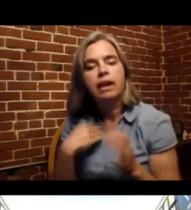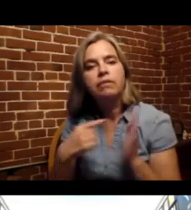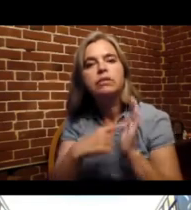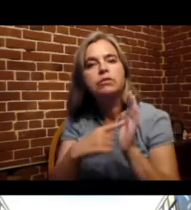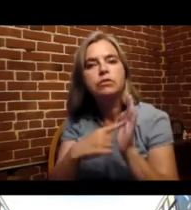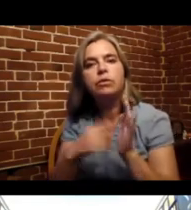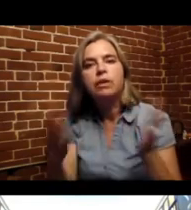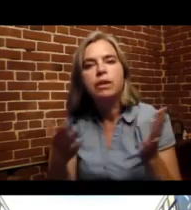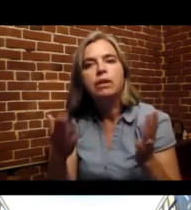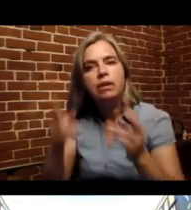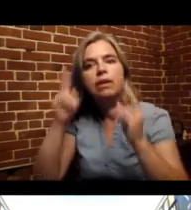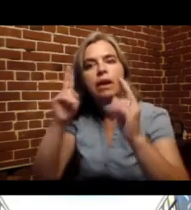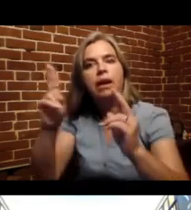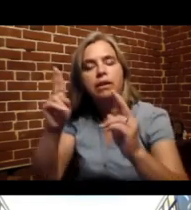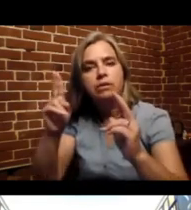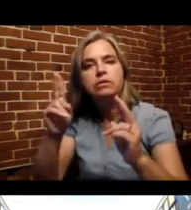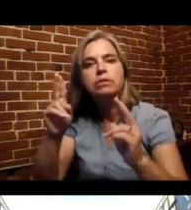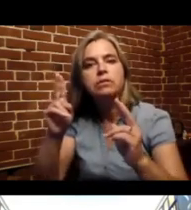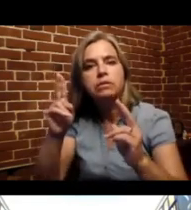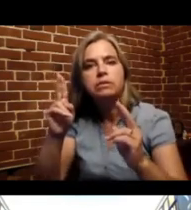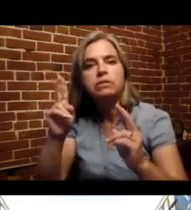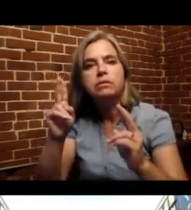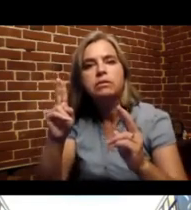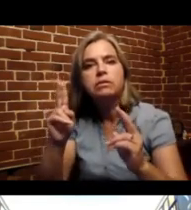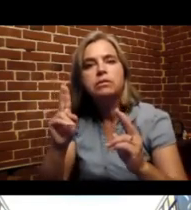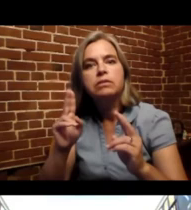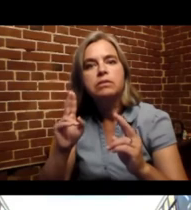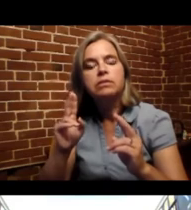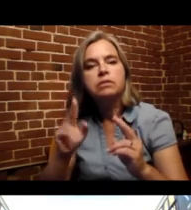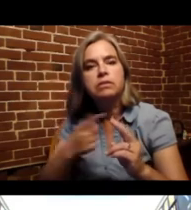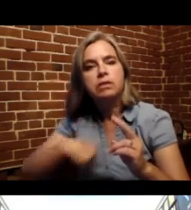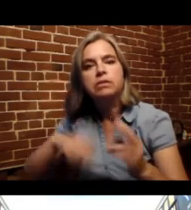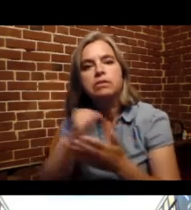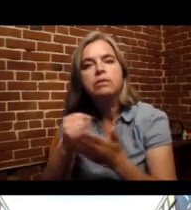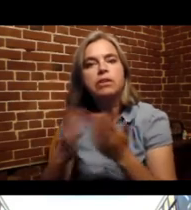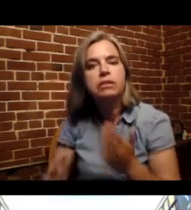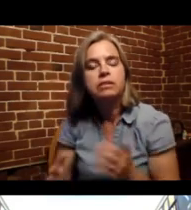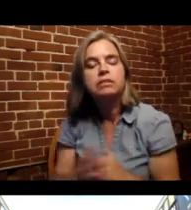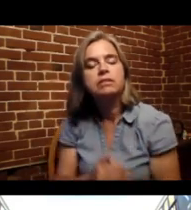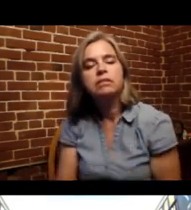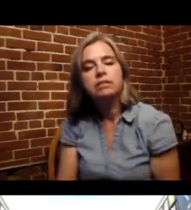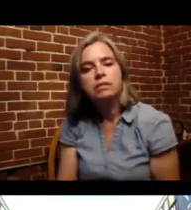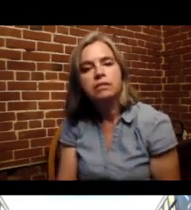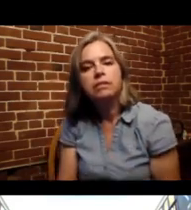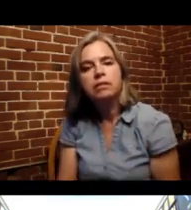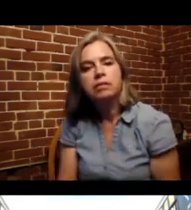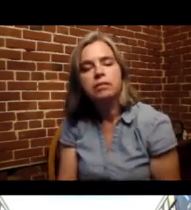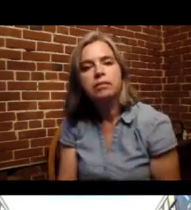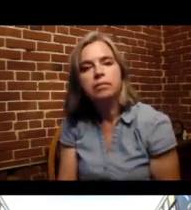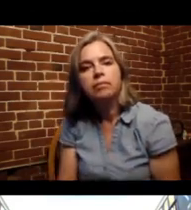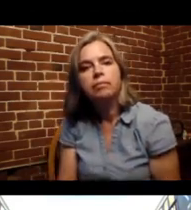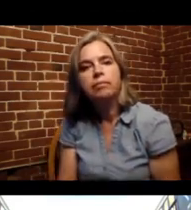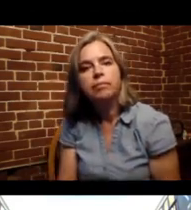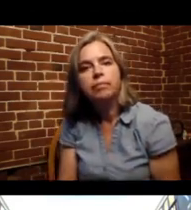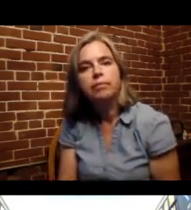really honors so much of us as artists. So I think that we almost immediately decide